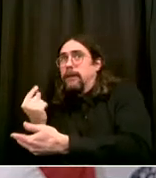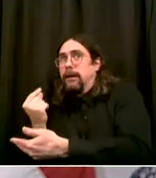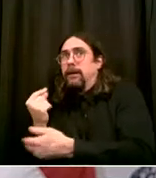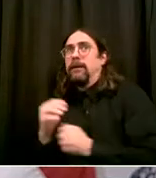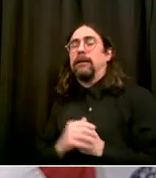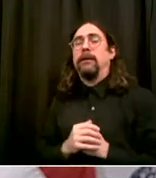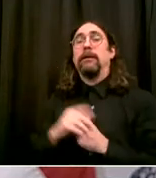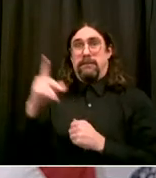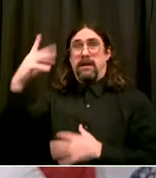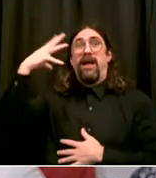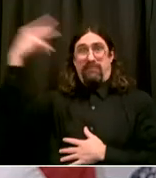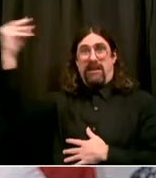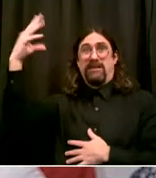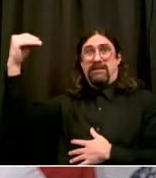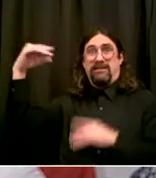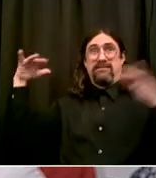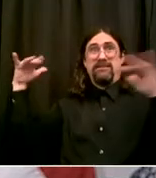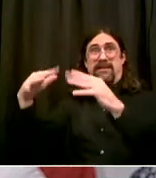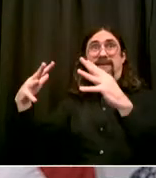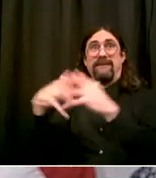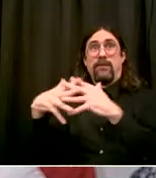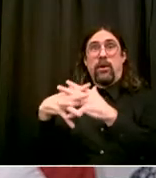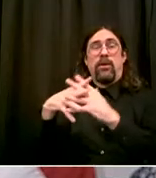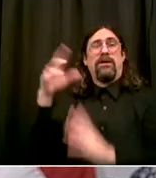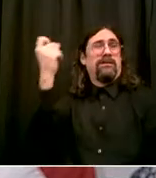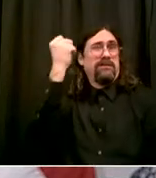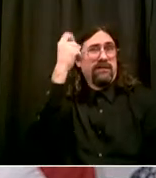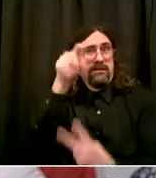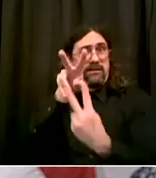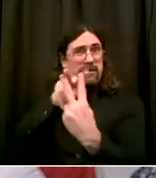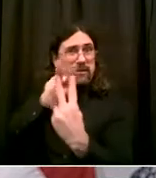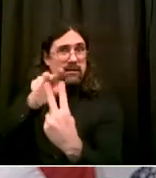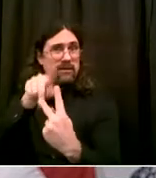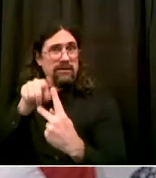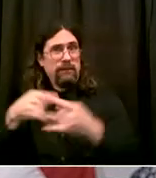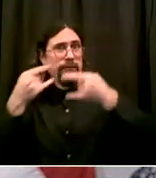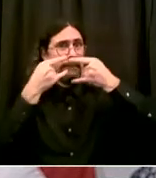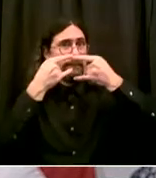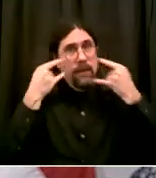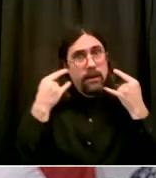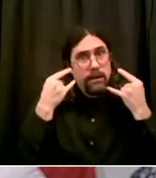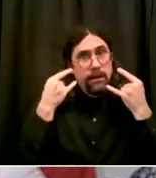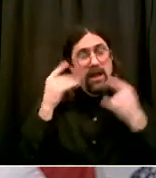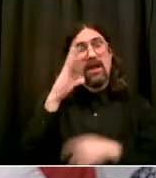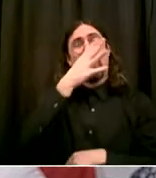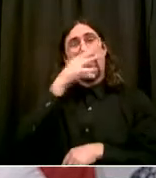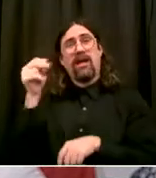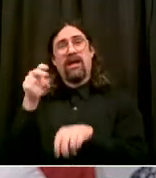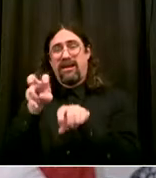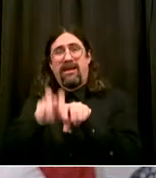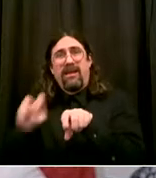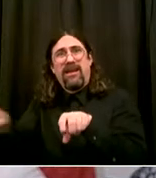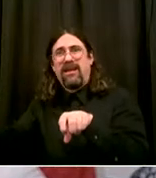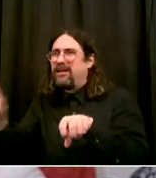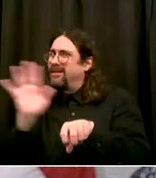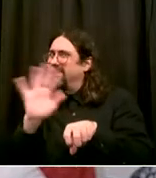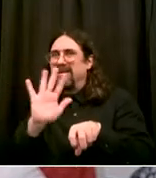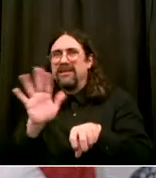fans. And I think the governor did the right thing because it's a thorough plan. But also, you know, as a fan, I can